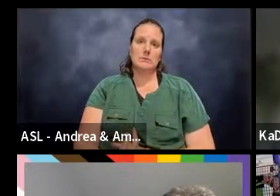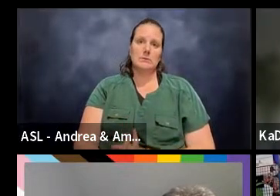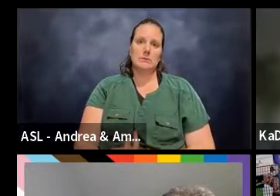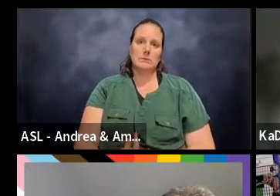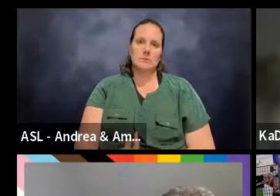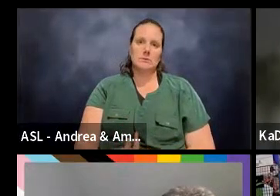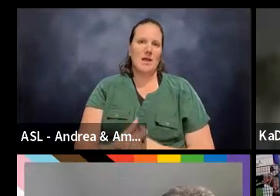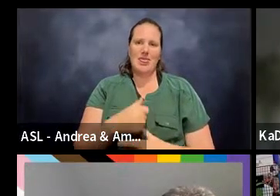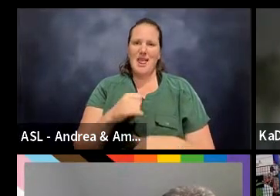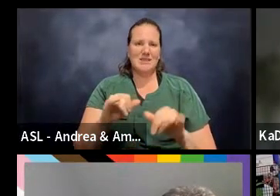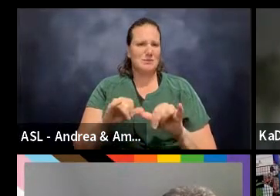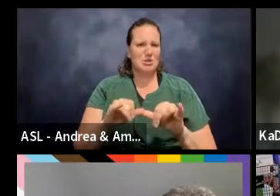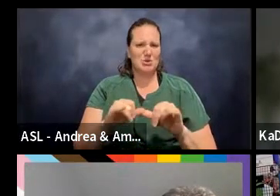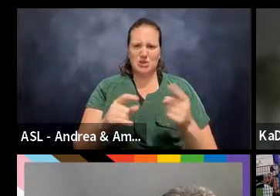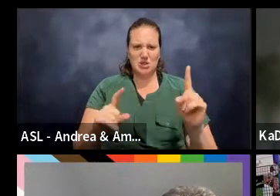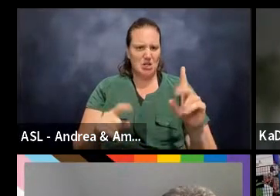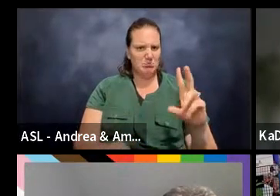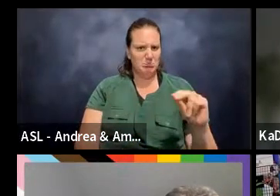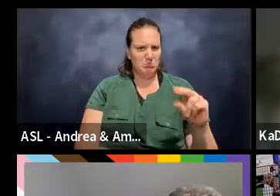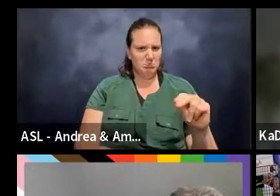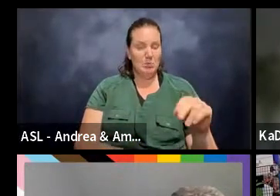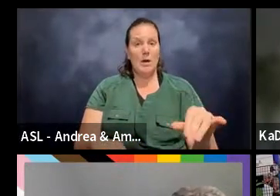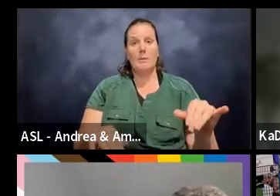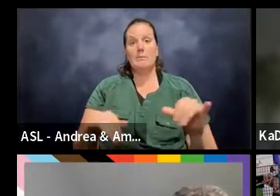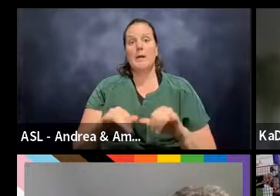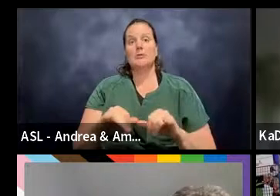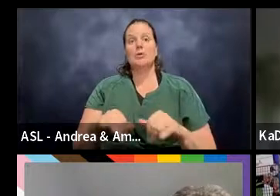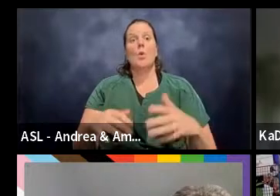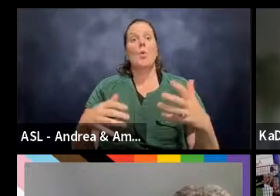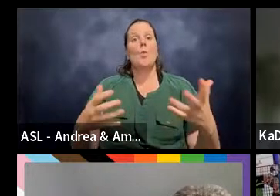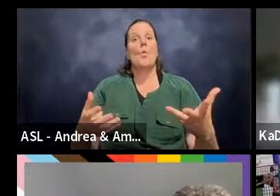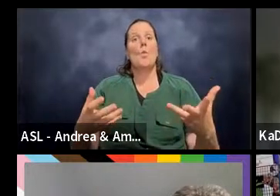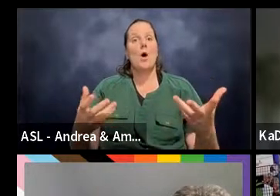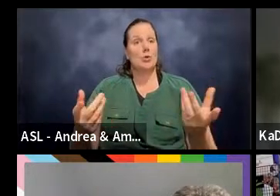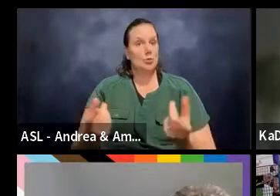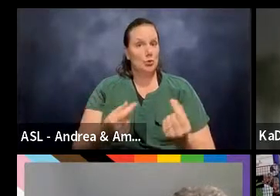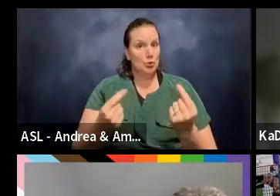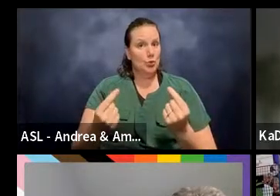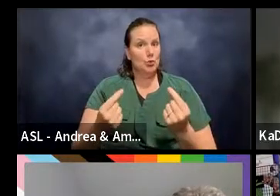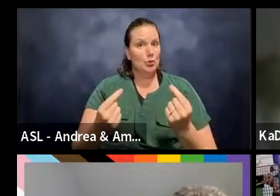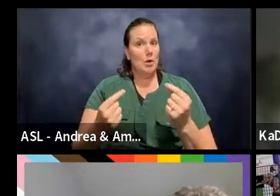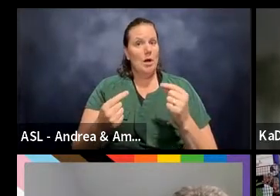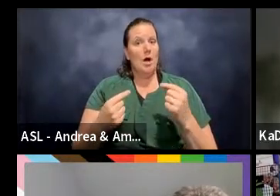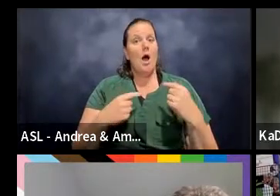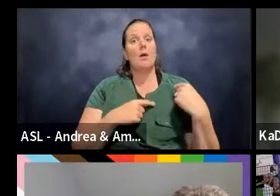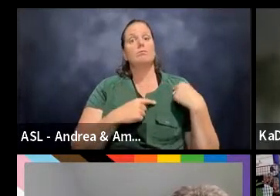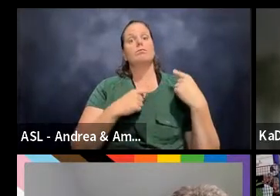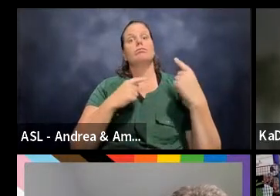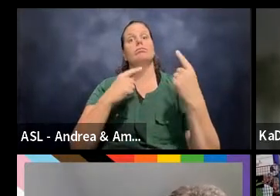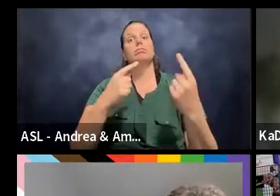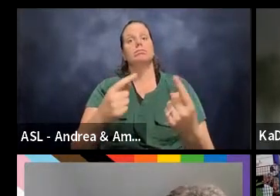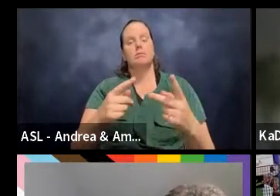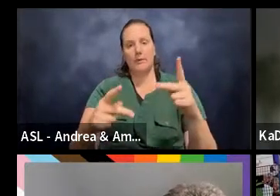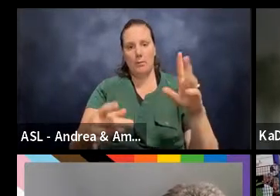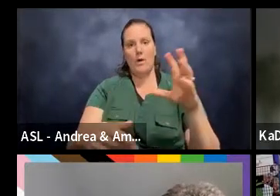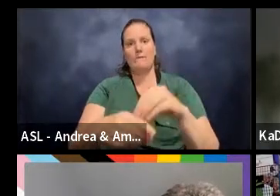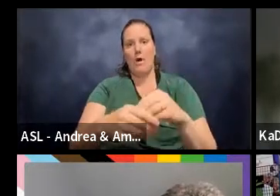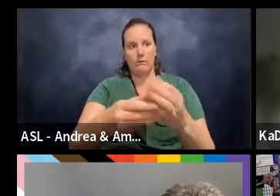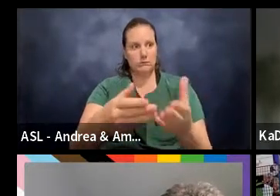a measure of success. What a measure is what have we done up to this point to get people